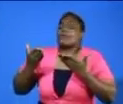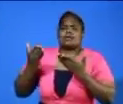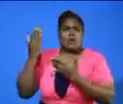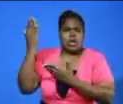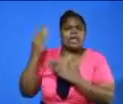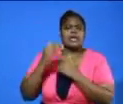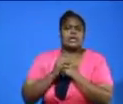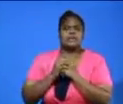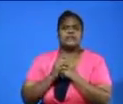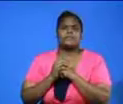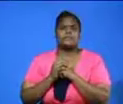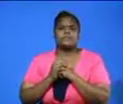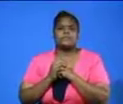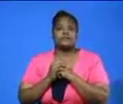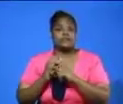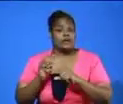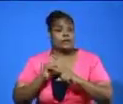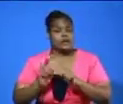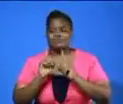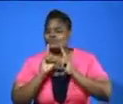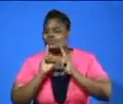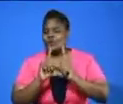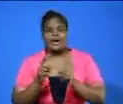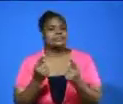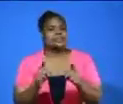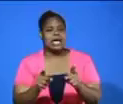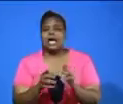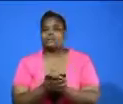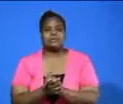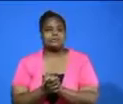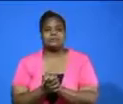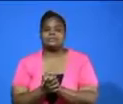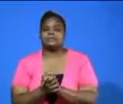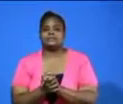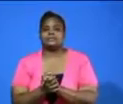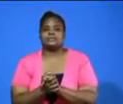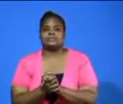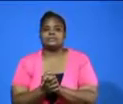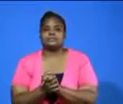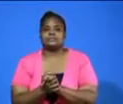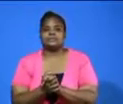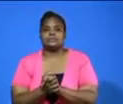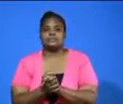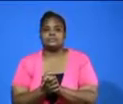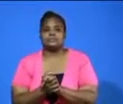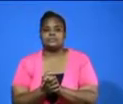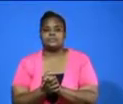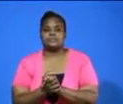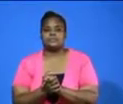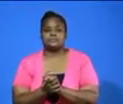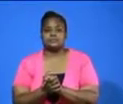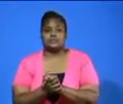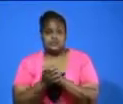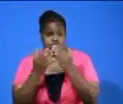God. But no answer came. When it was time for the evening